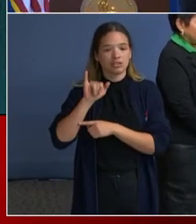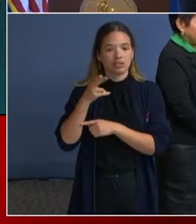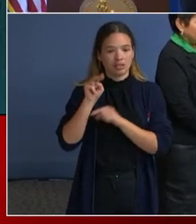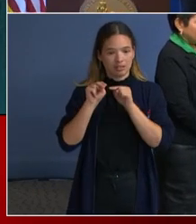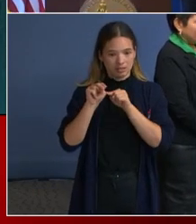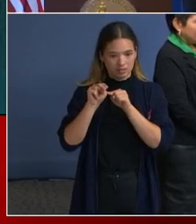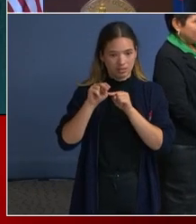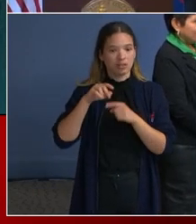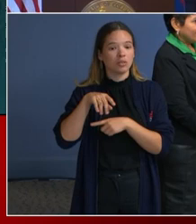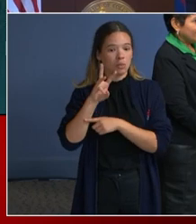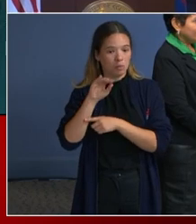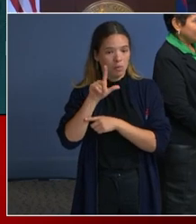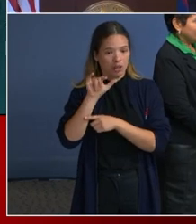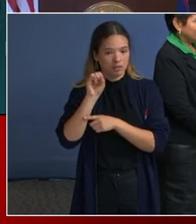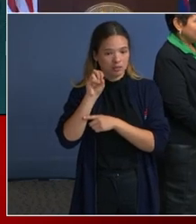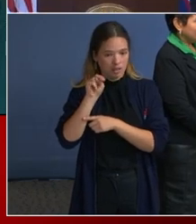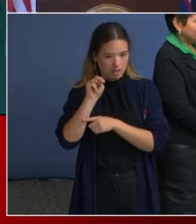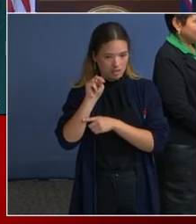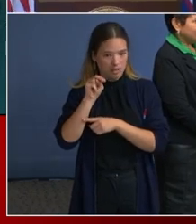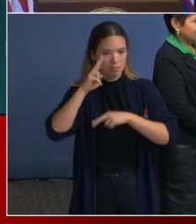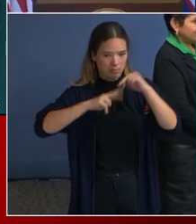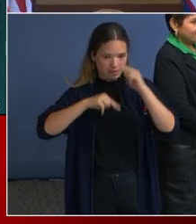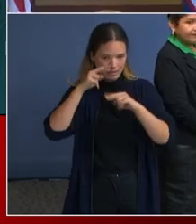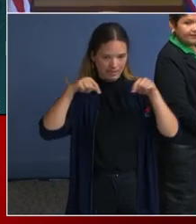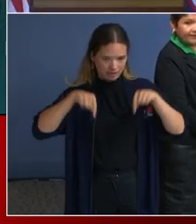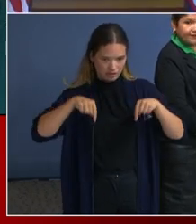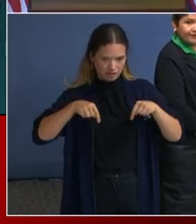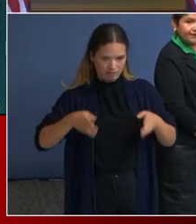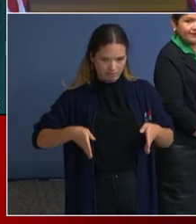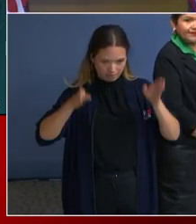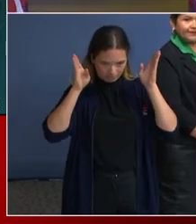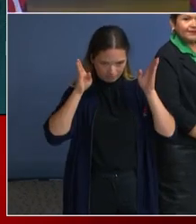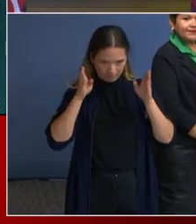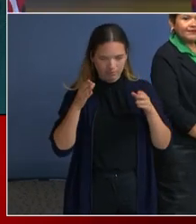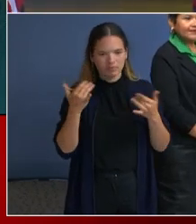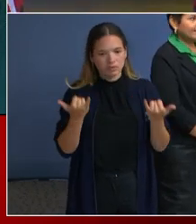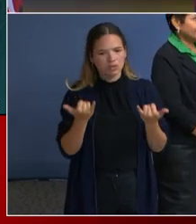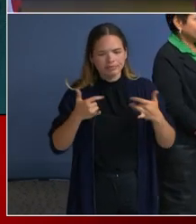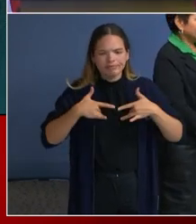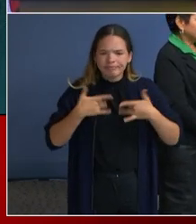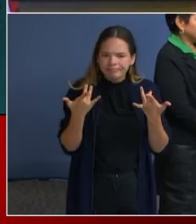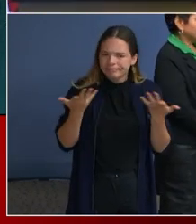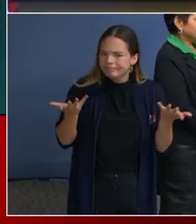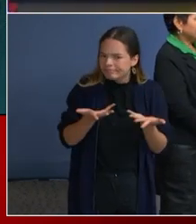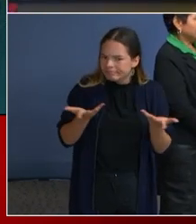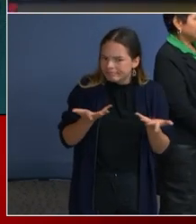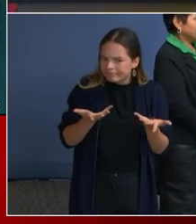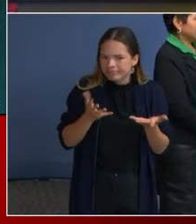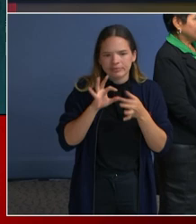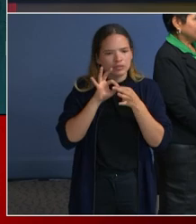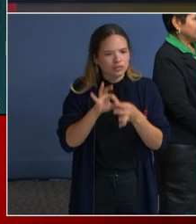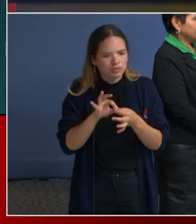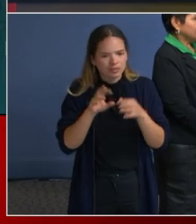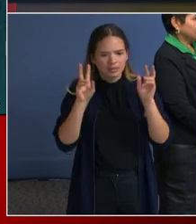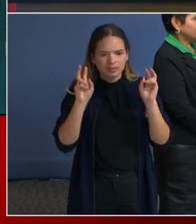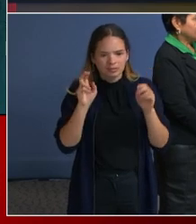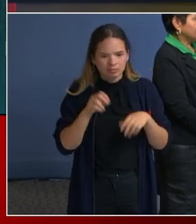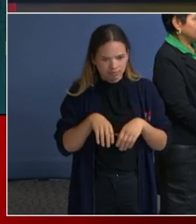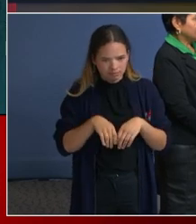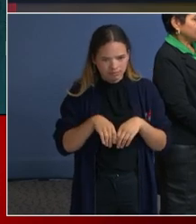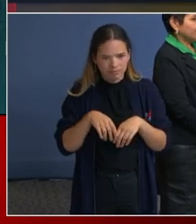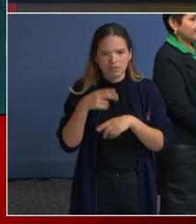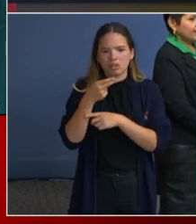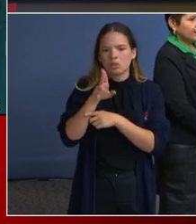Today, I'm providing a situational update on the ongoing humanitarian crisis that's taking place in our